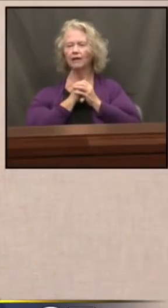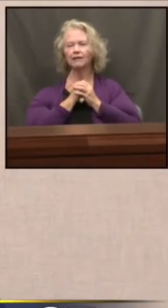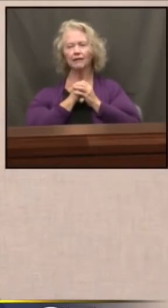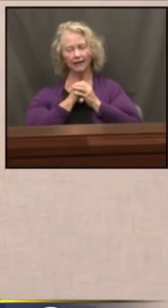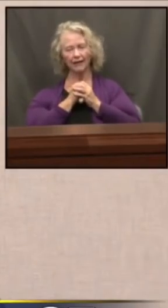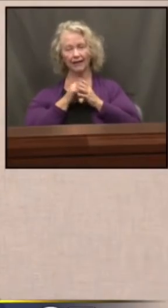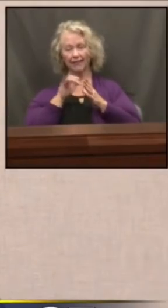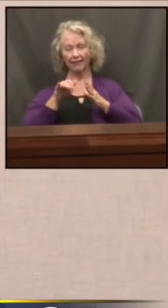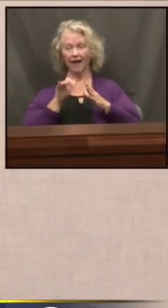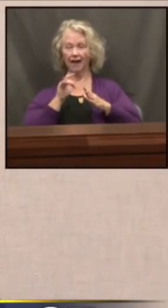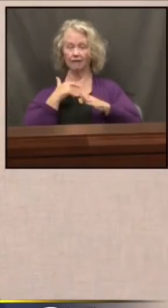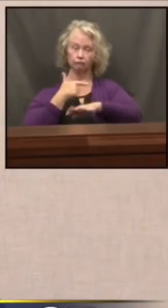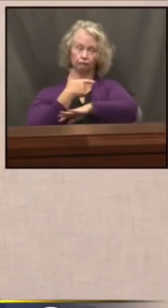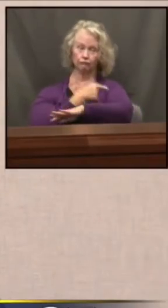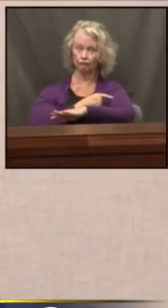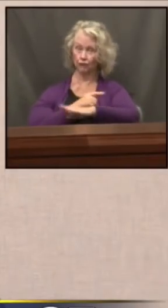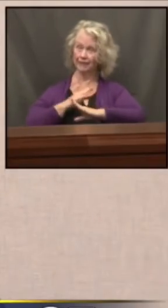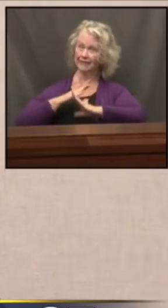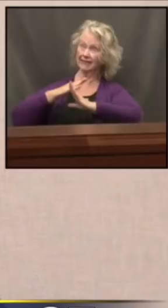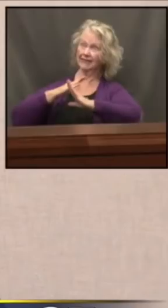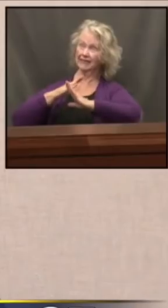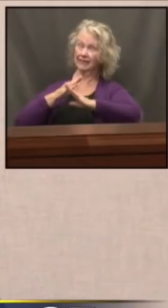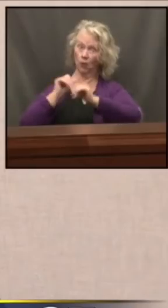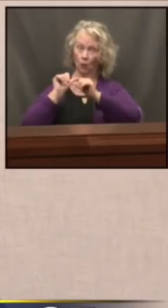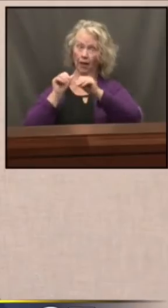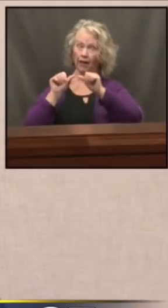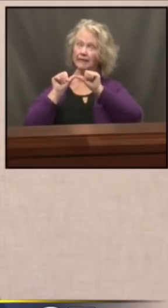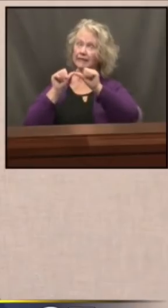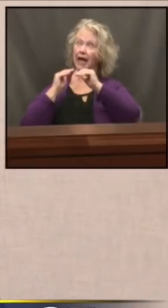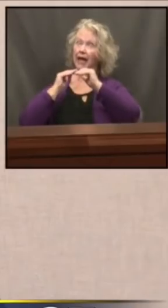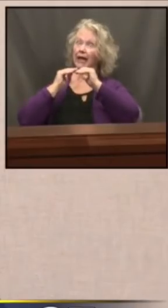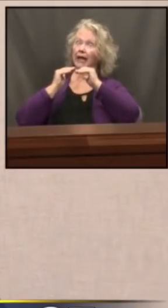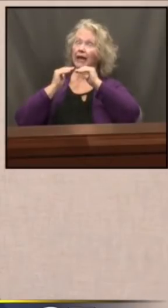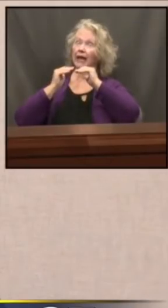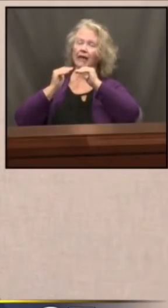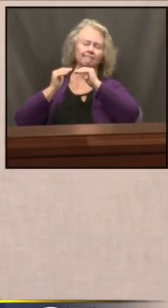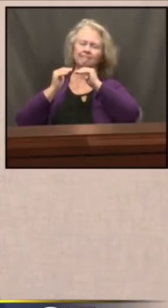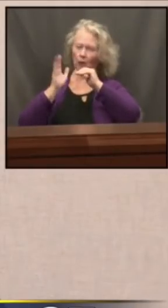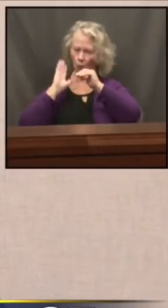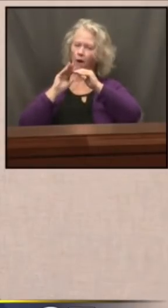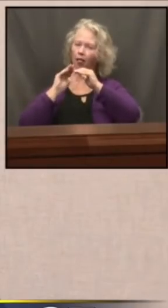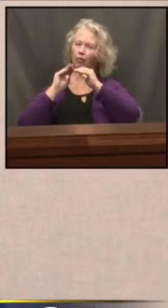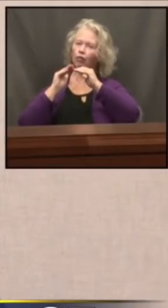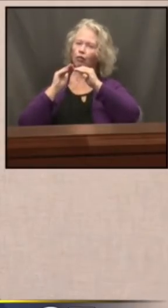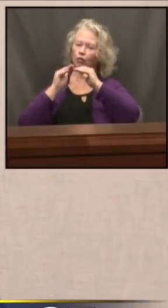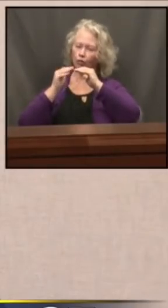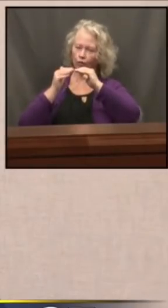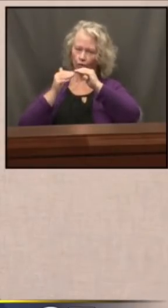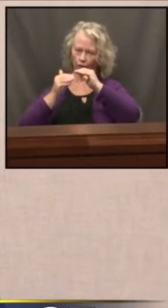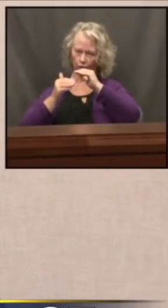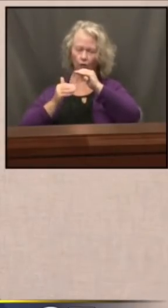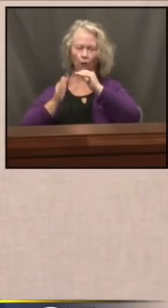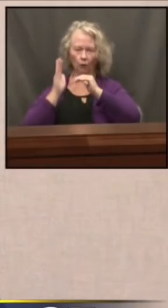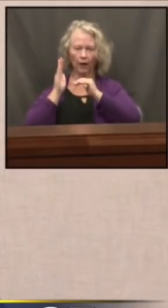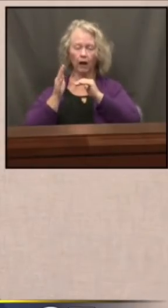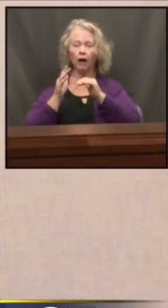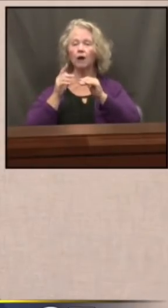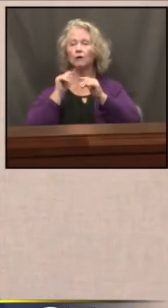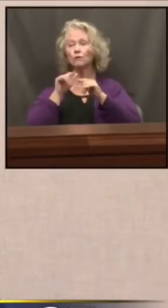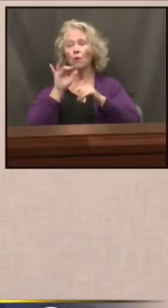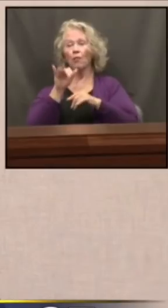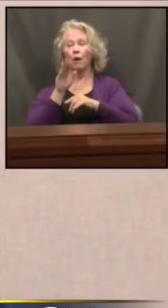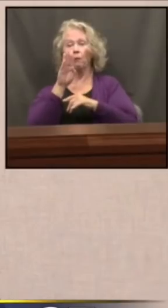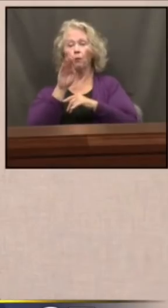that immunity will wane. So when boosters will be required for those under the age of 65 will